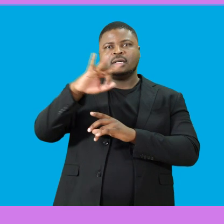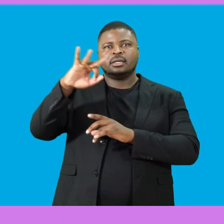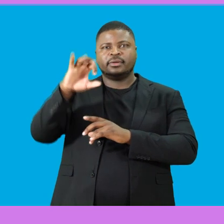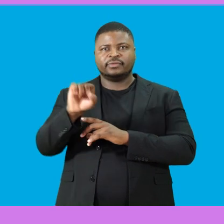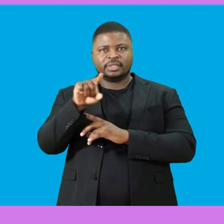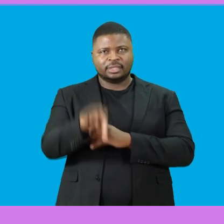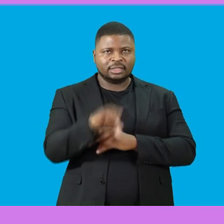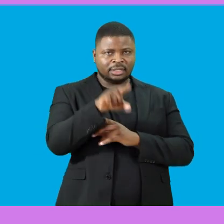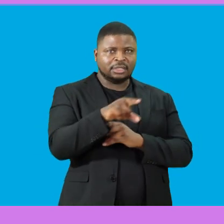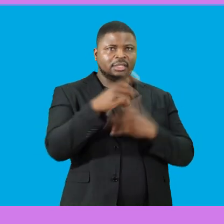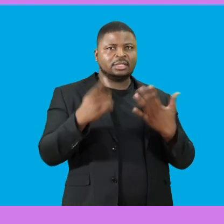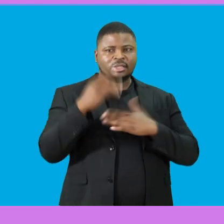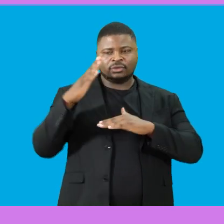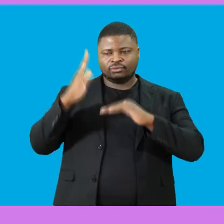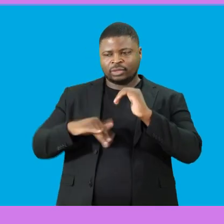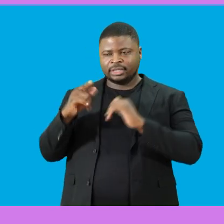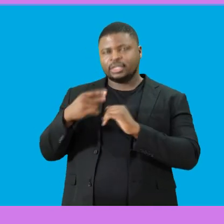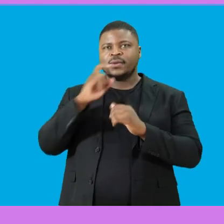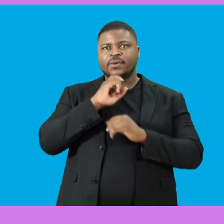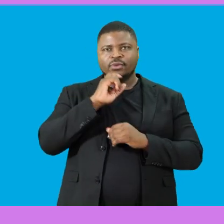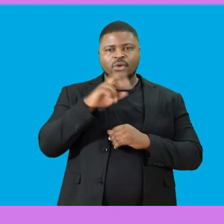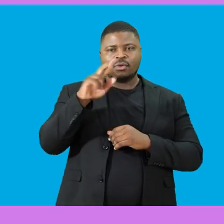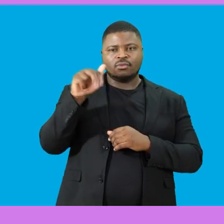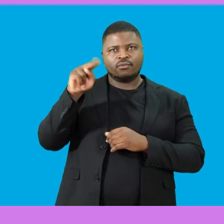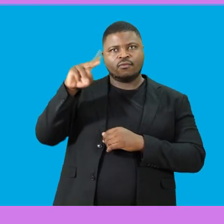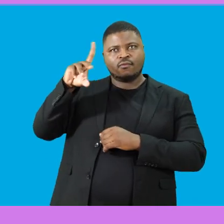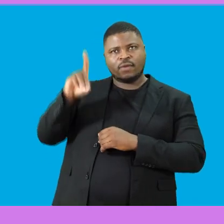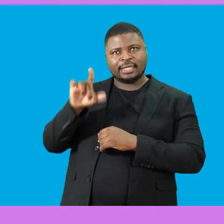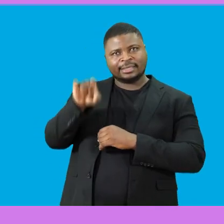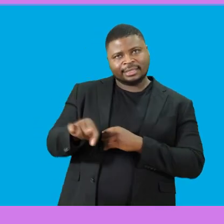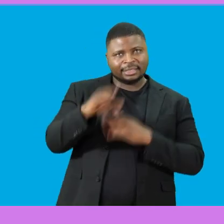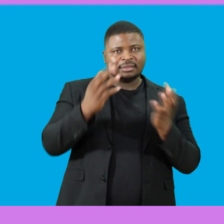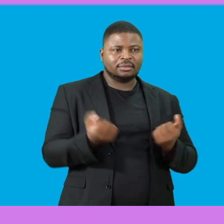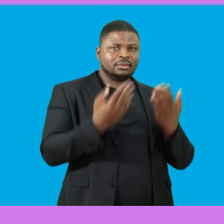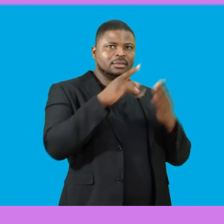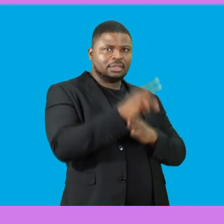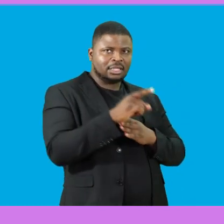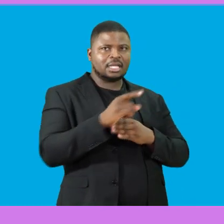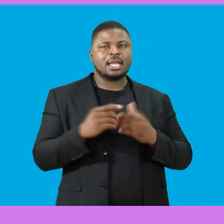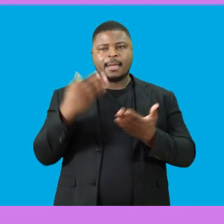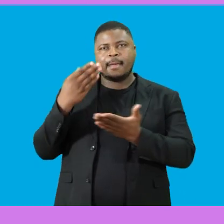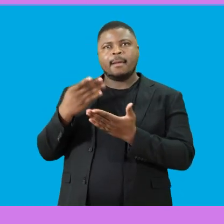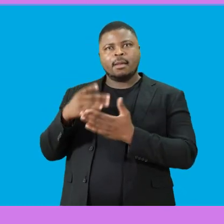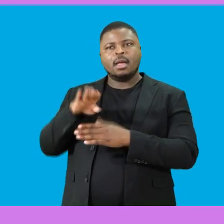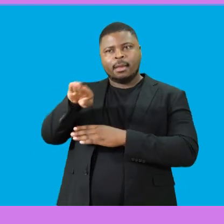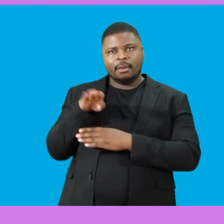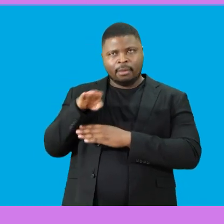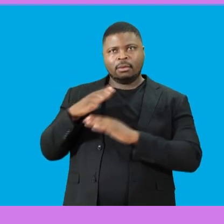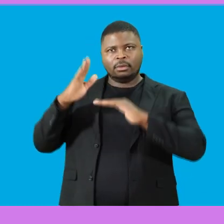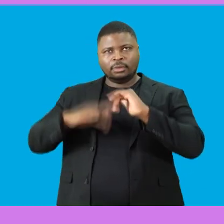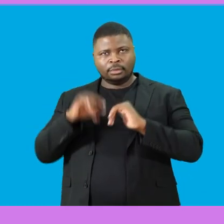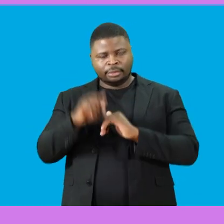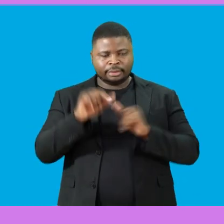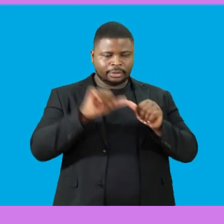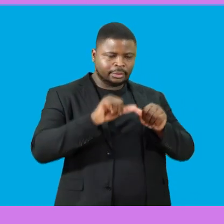tariffs, a tariff is a charge in rands per measuring unit of a specific service, such as bank charges and transport.